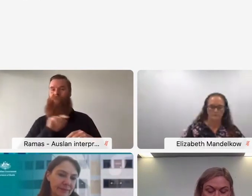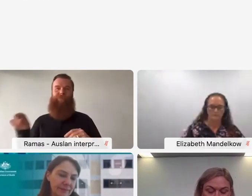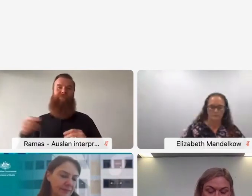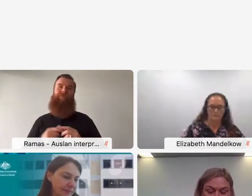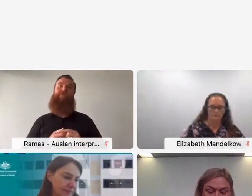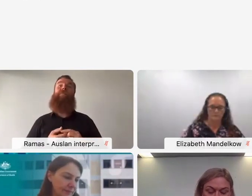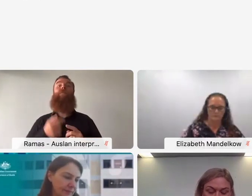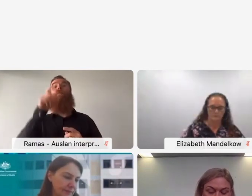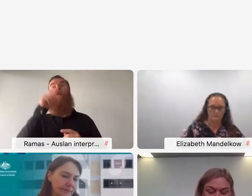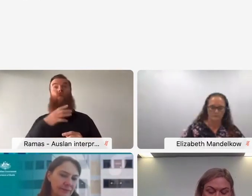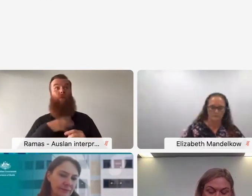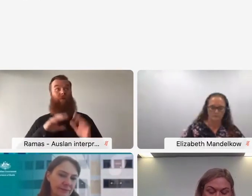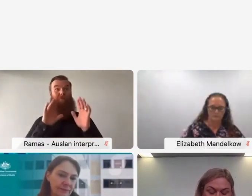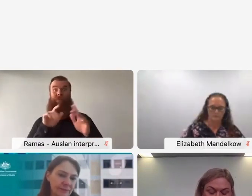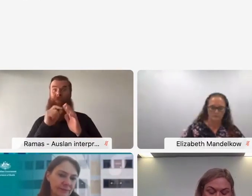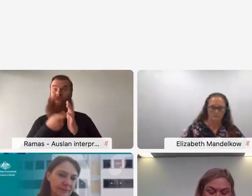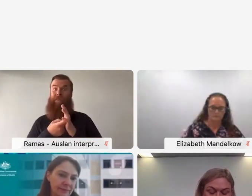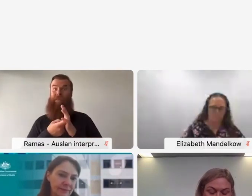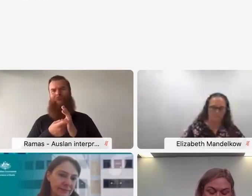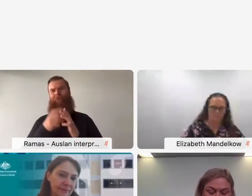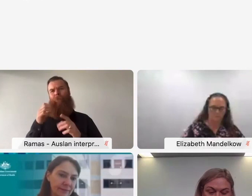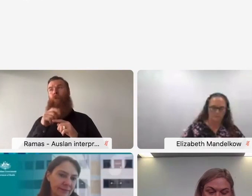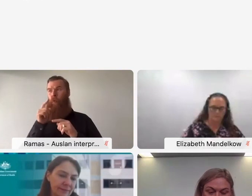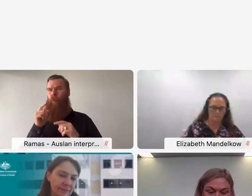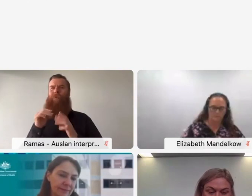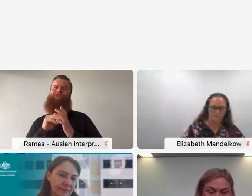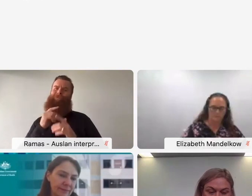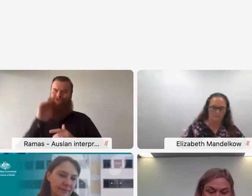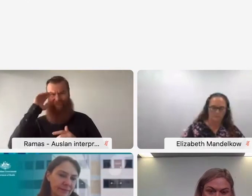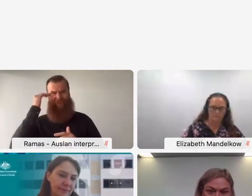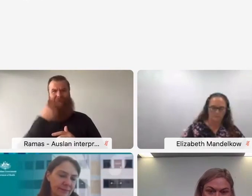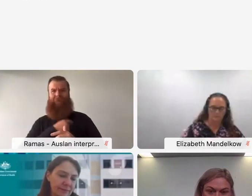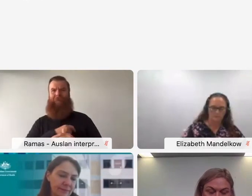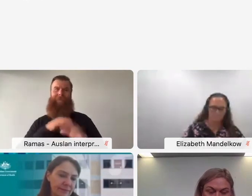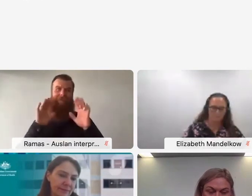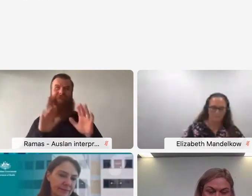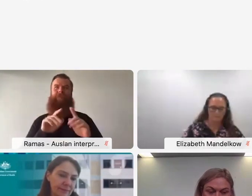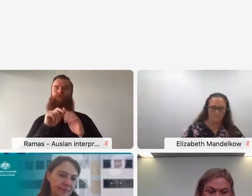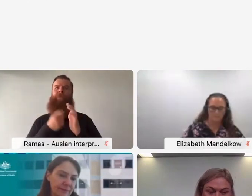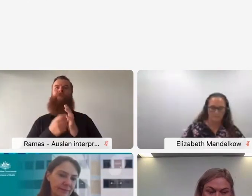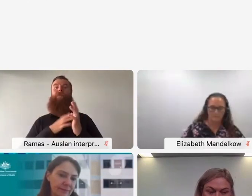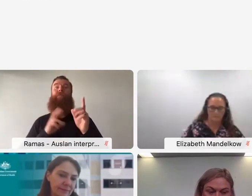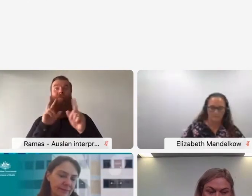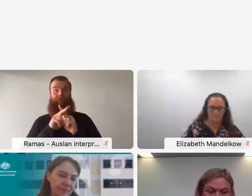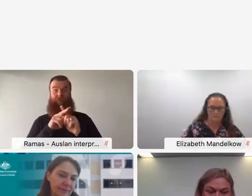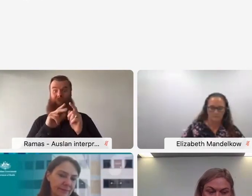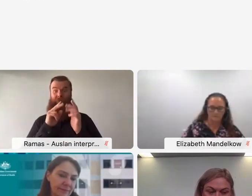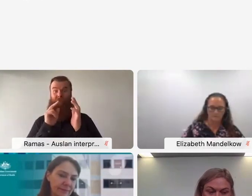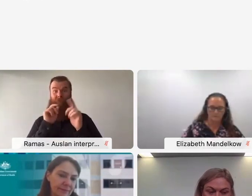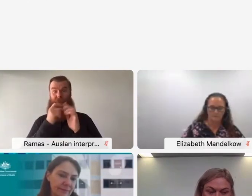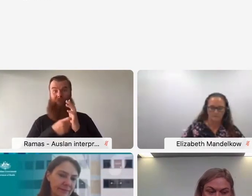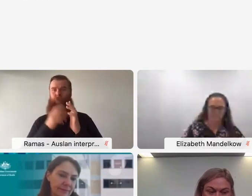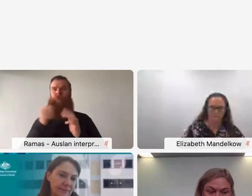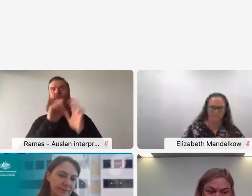of people coming here do, then they have that opportunity to apply for the permanent residency if they've stayed in the